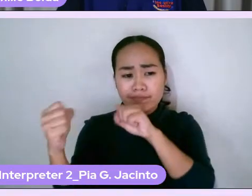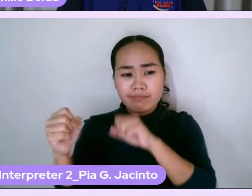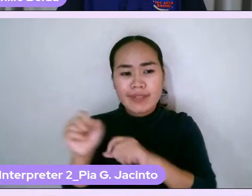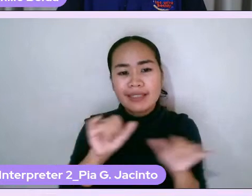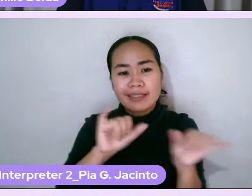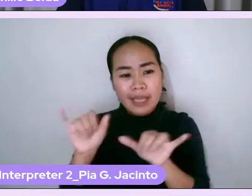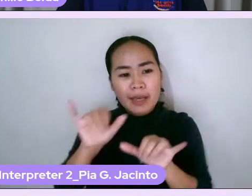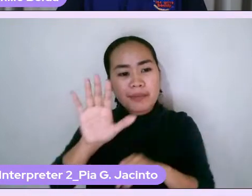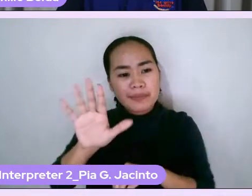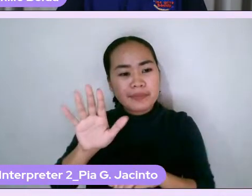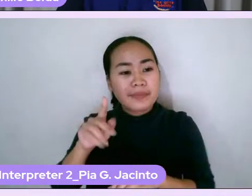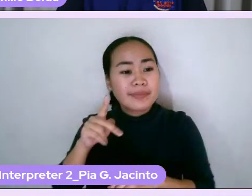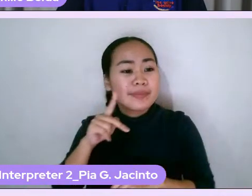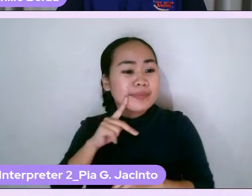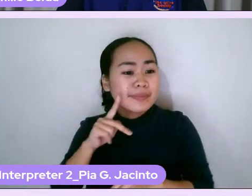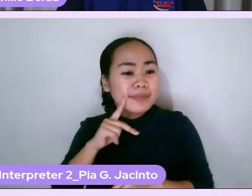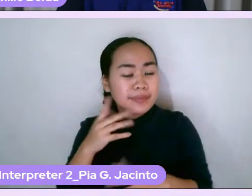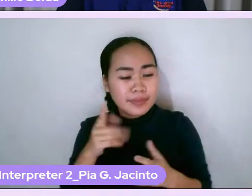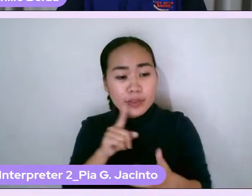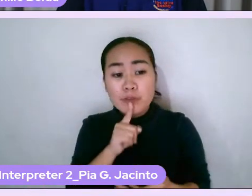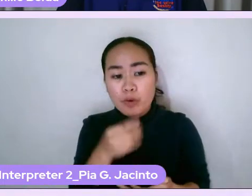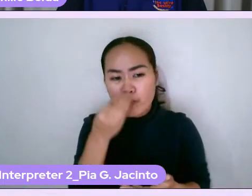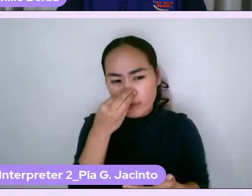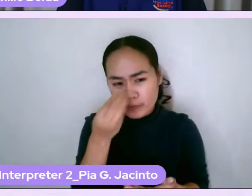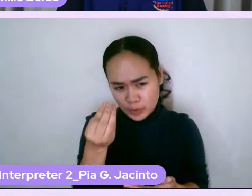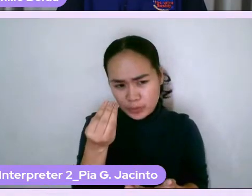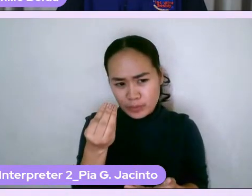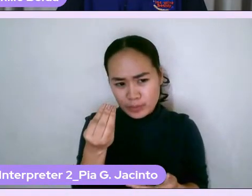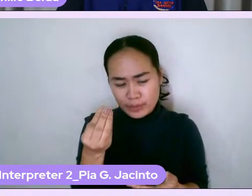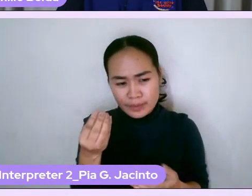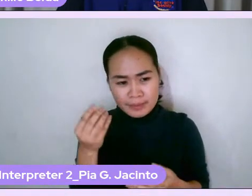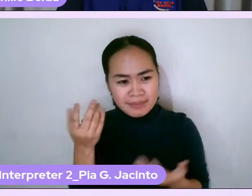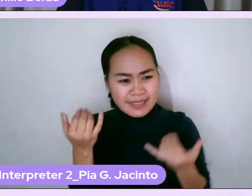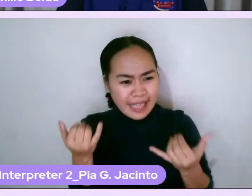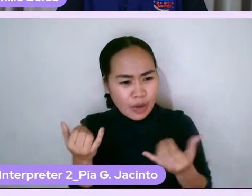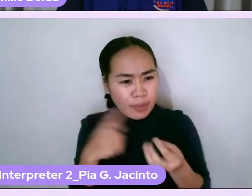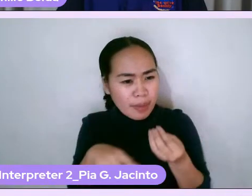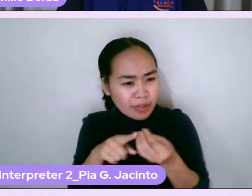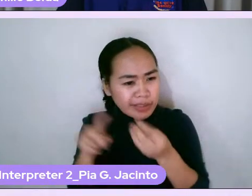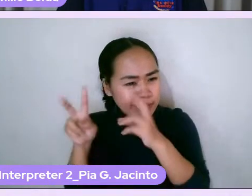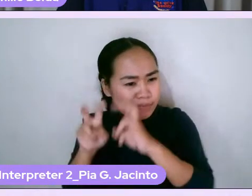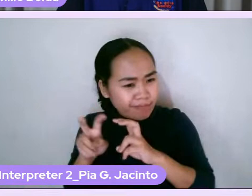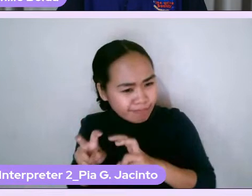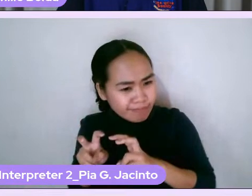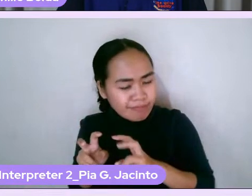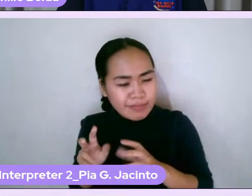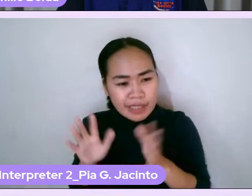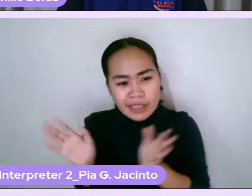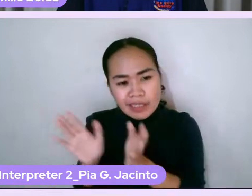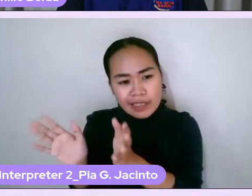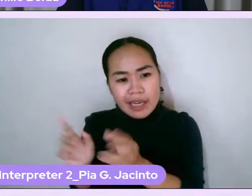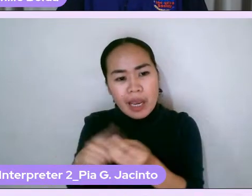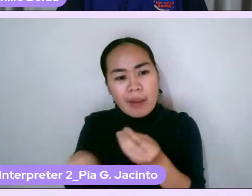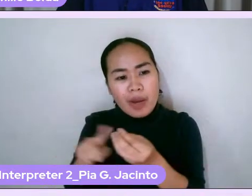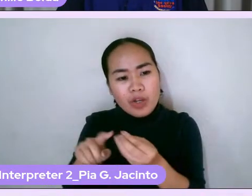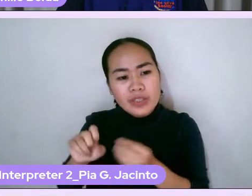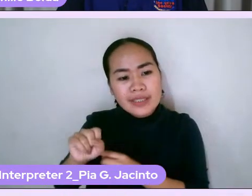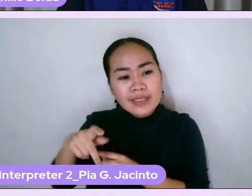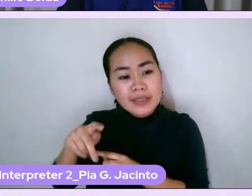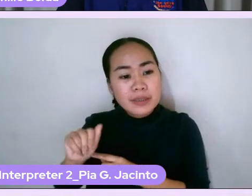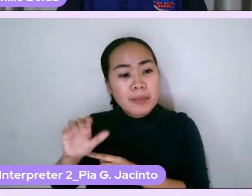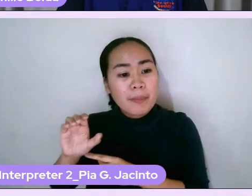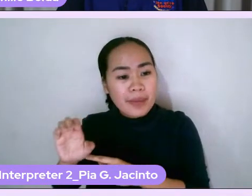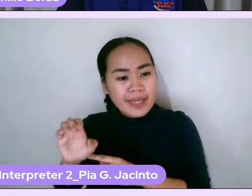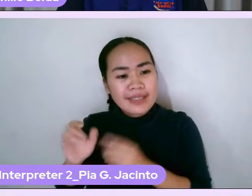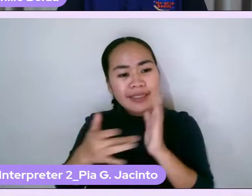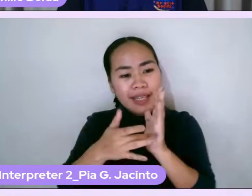lang yung mga nag-venture or nag-study na, at magpupursue ng space technology initiatives.